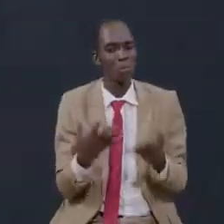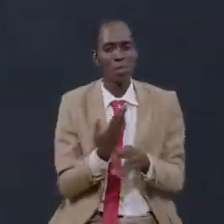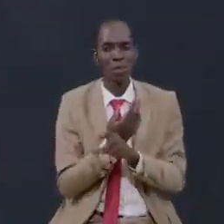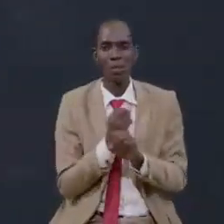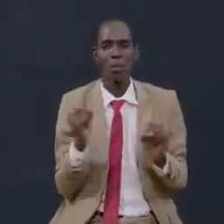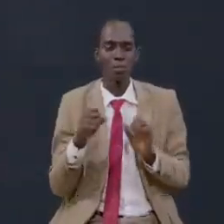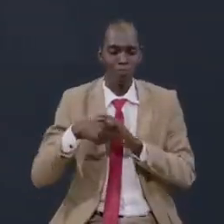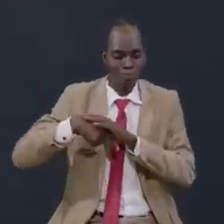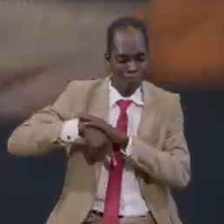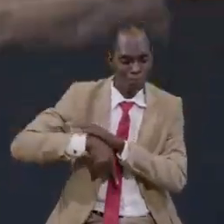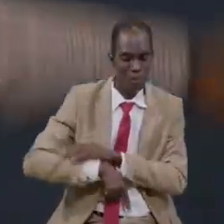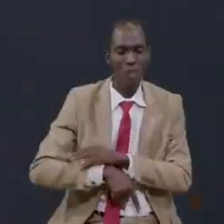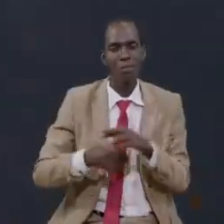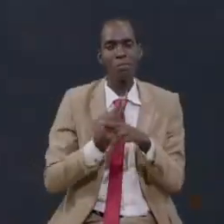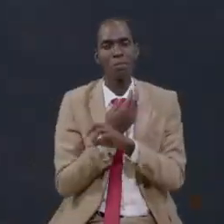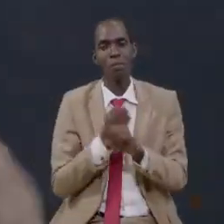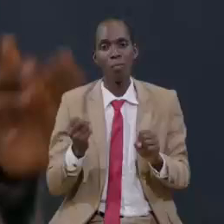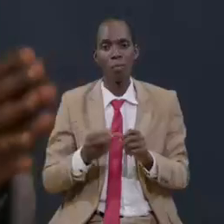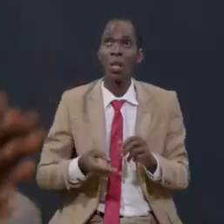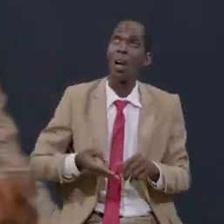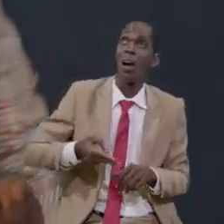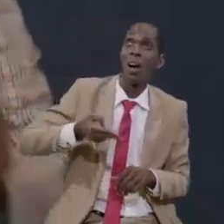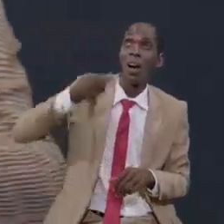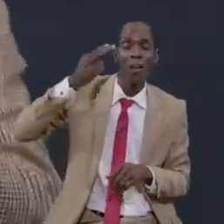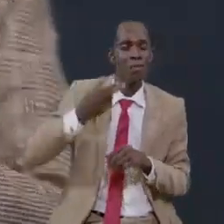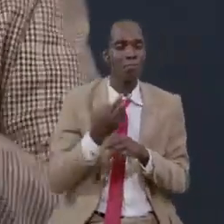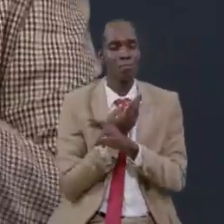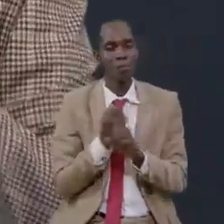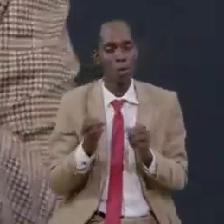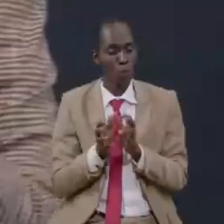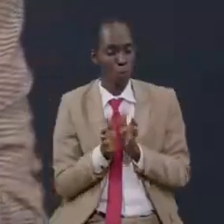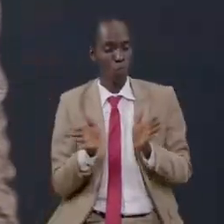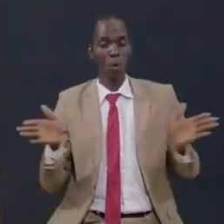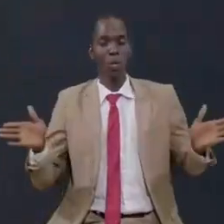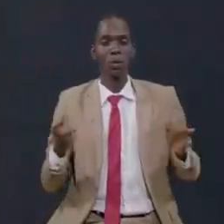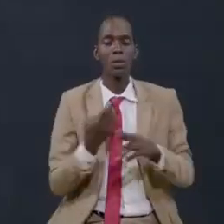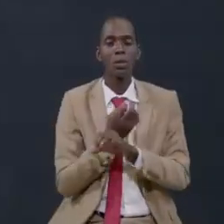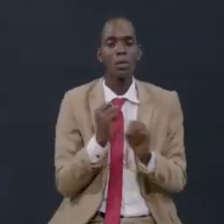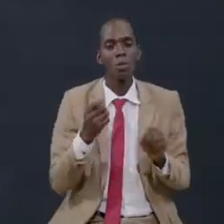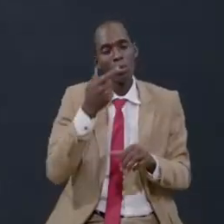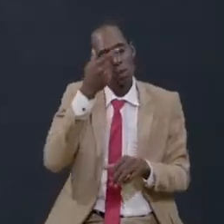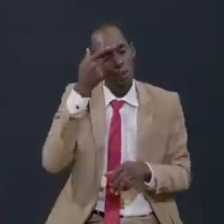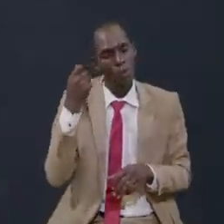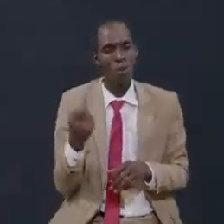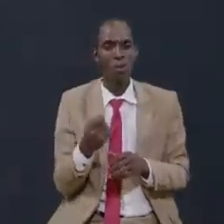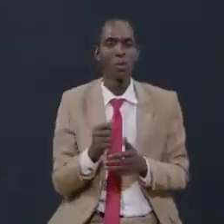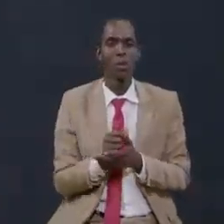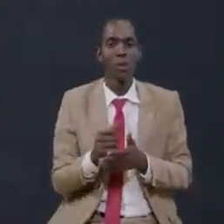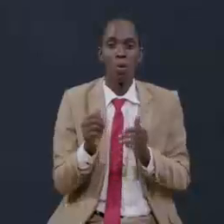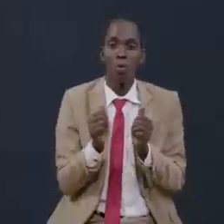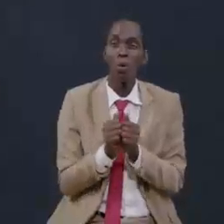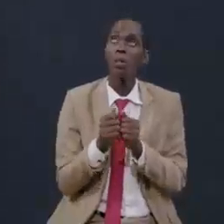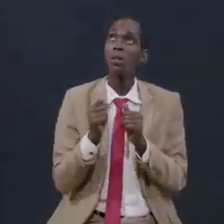redemption. High redemption. Broad redemption. Because with the Lord, with God, the God